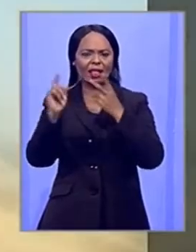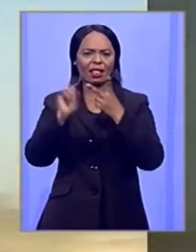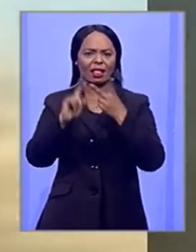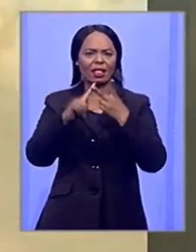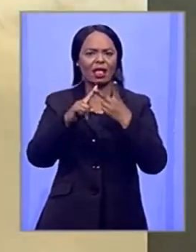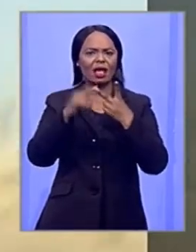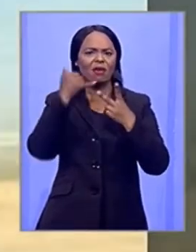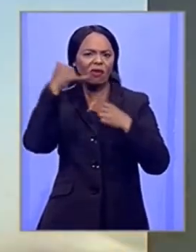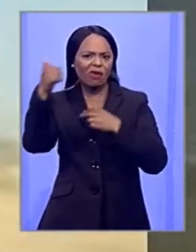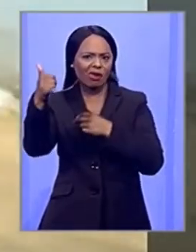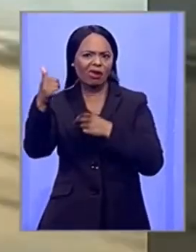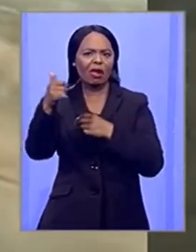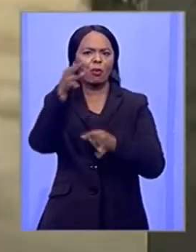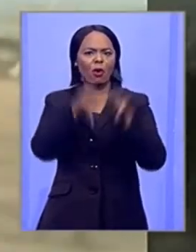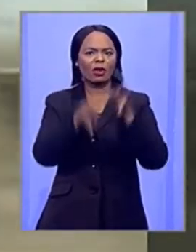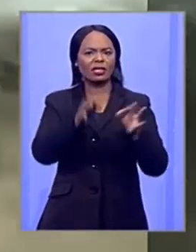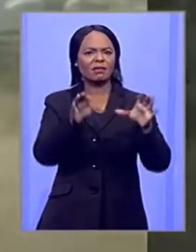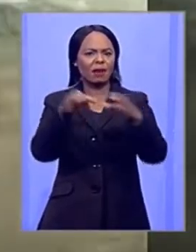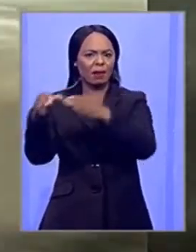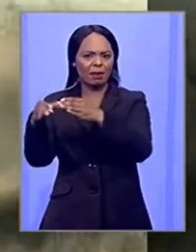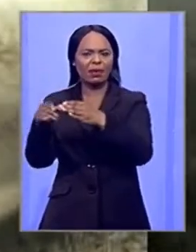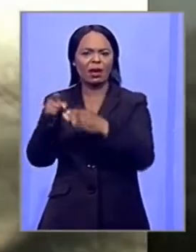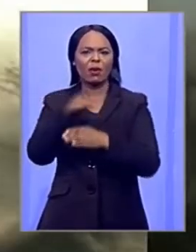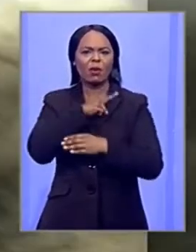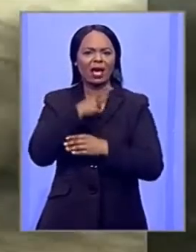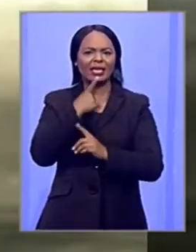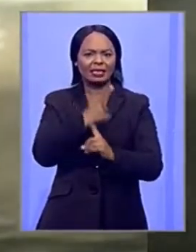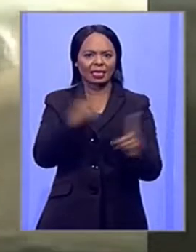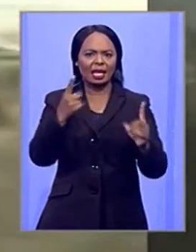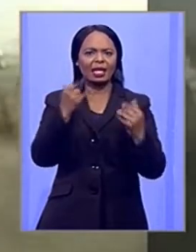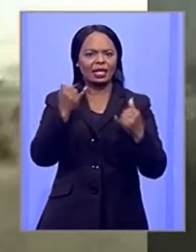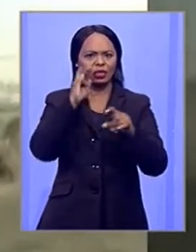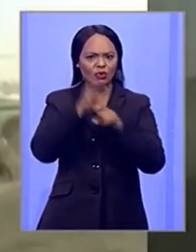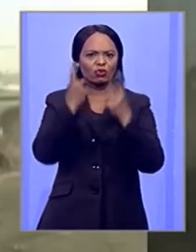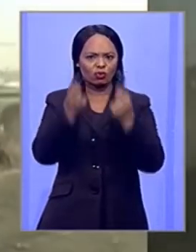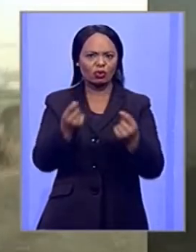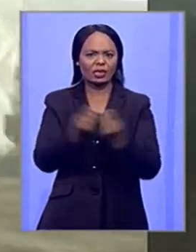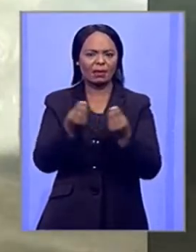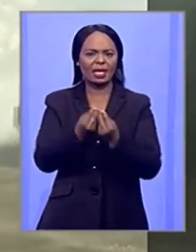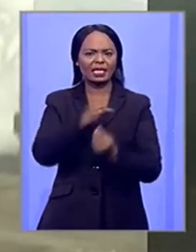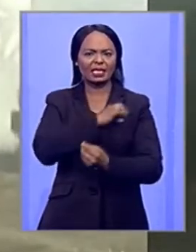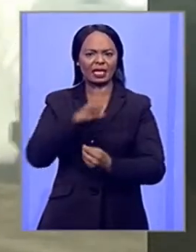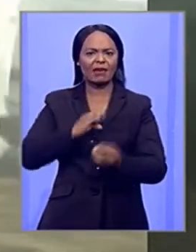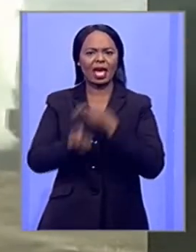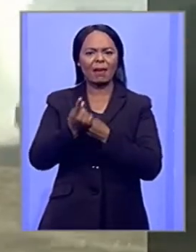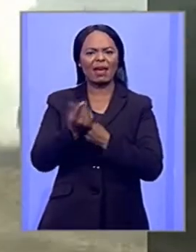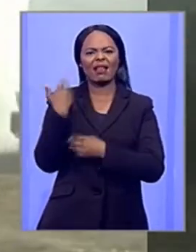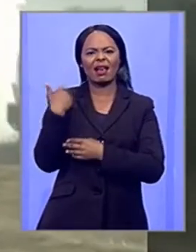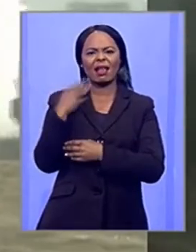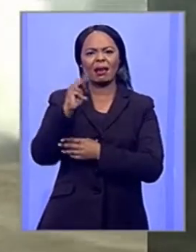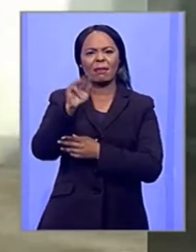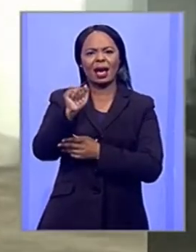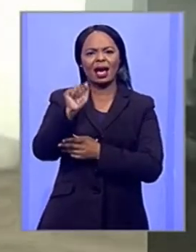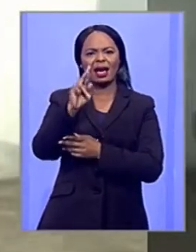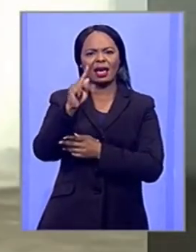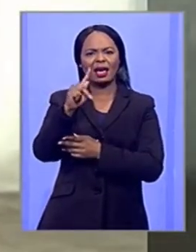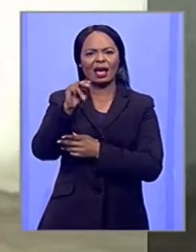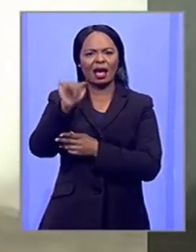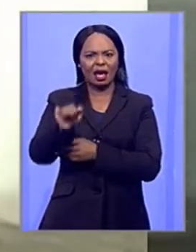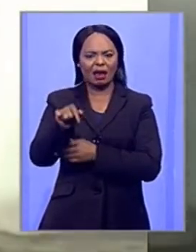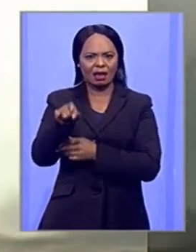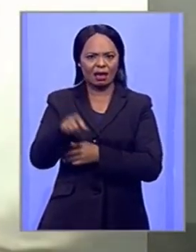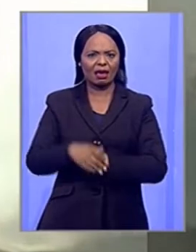go baetapele ba dipolotiki go ba gatelela gore ba tšee dikgato kgatlhanong le bašomi ba moepong ba beng ba ngadile mešomo di be di